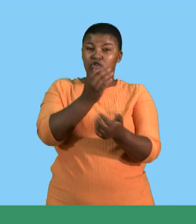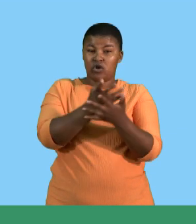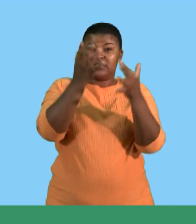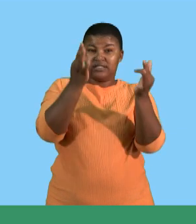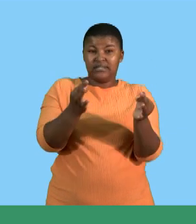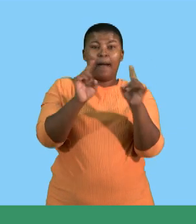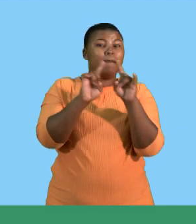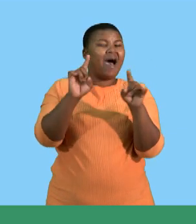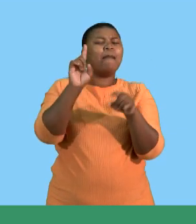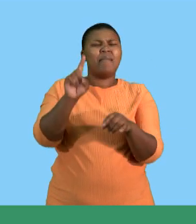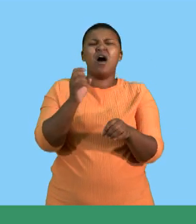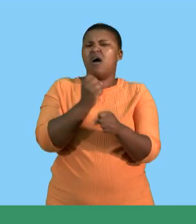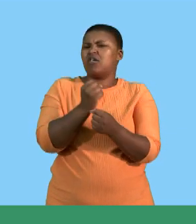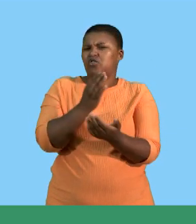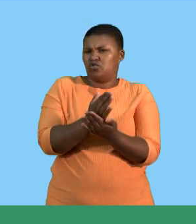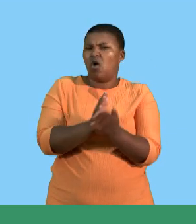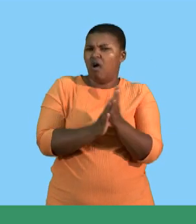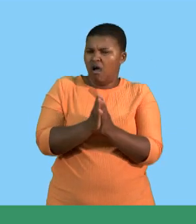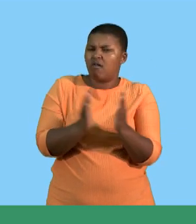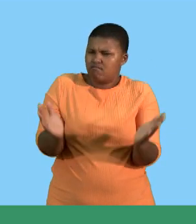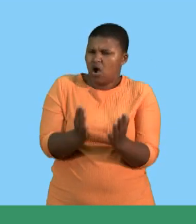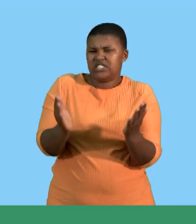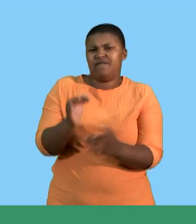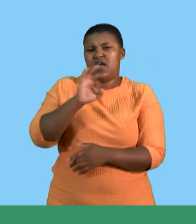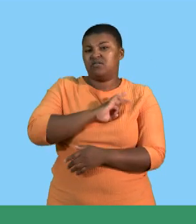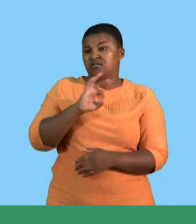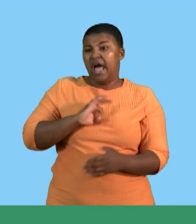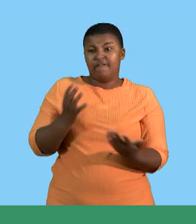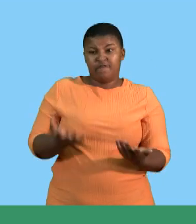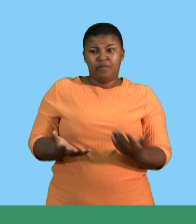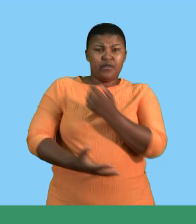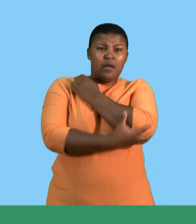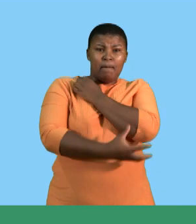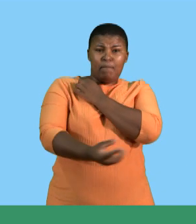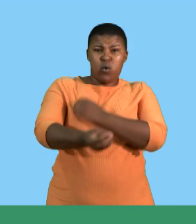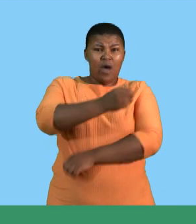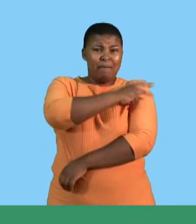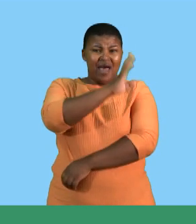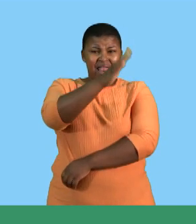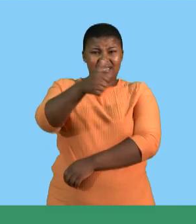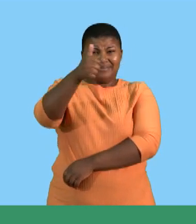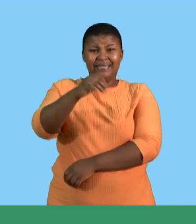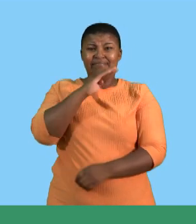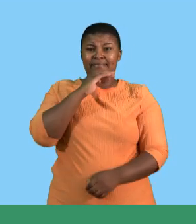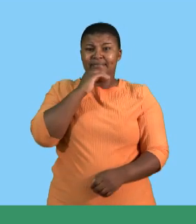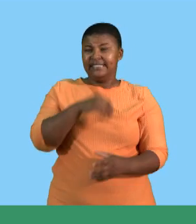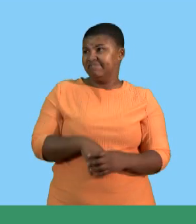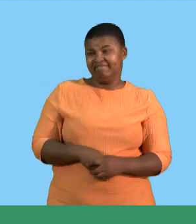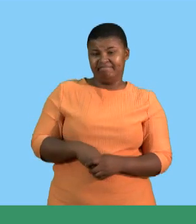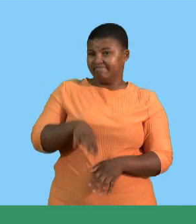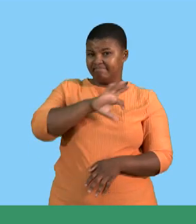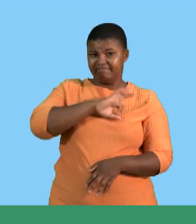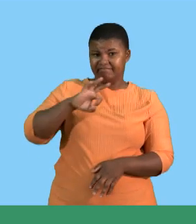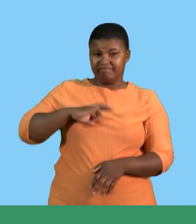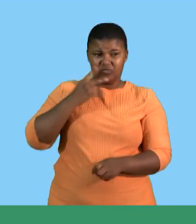to motivate the employees. Now, if you get poor management, this means our employees will not